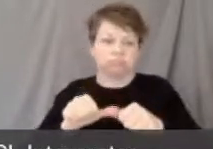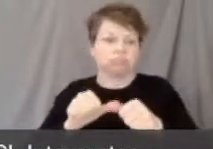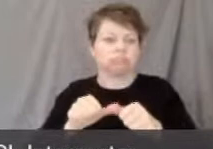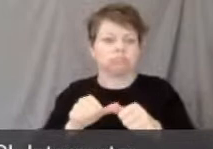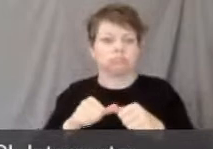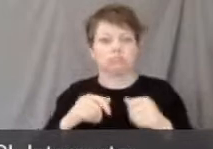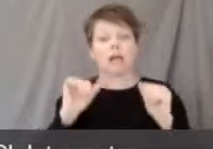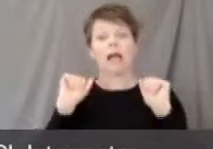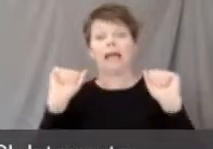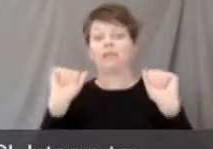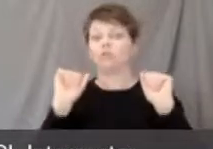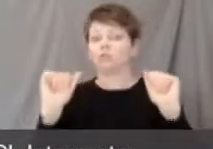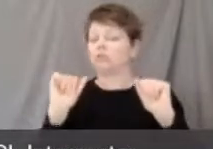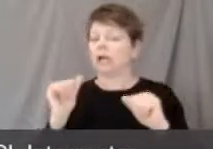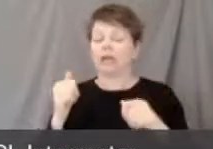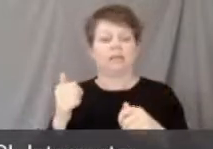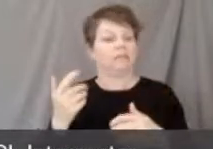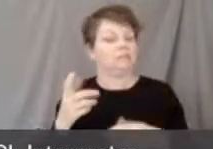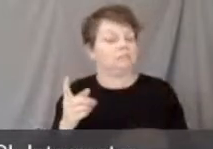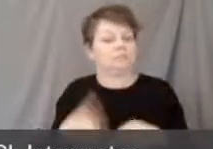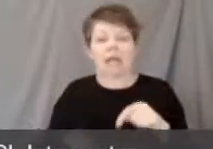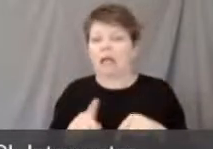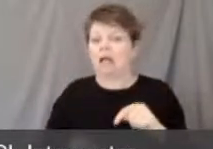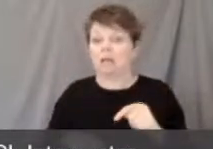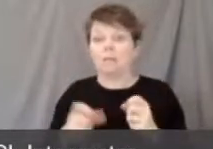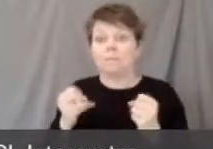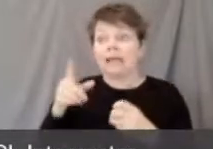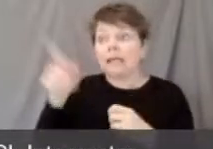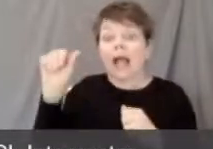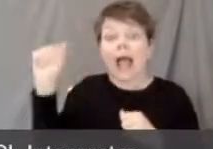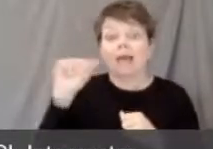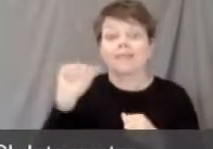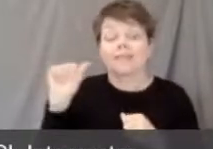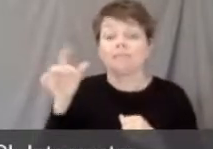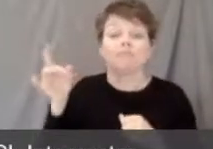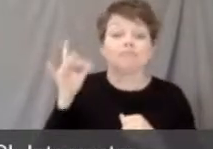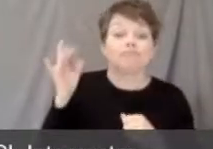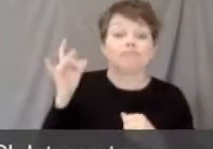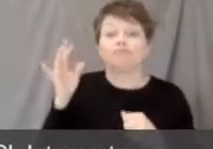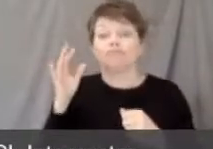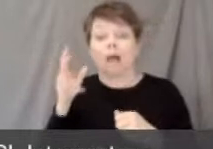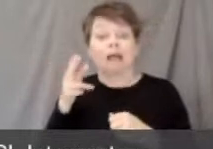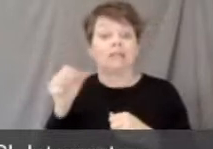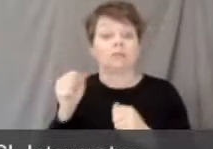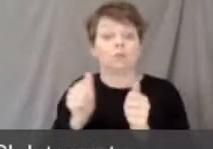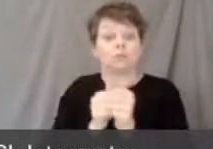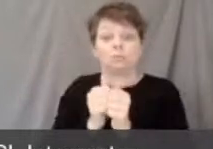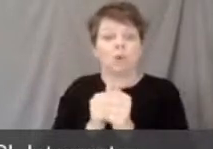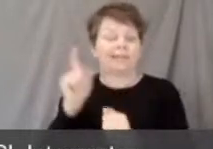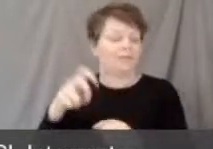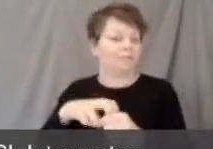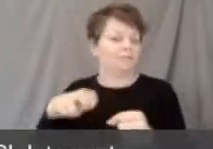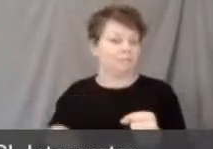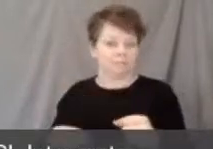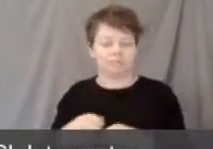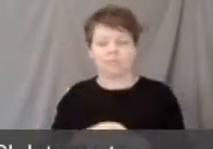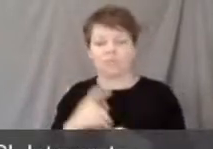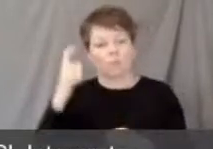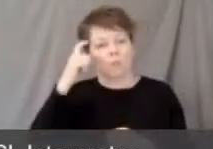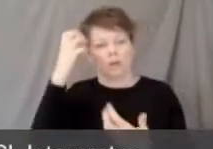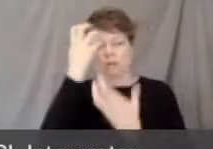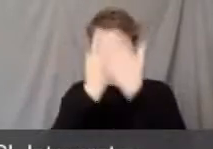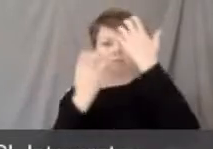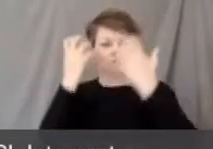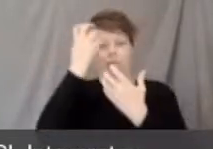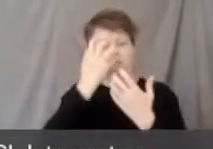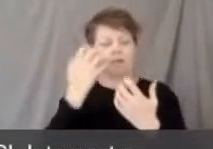we've seen a lot of reports of athletes who are no longer being able to participate in their high school sports, for example. Brain fog, so